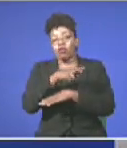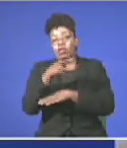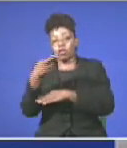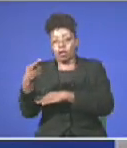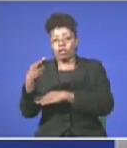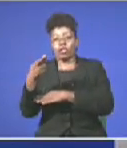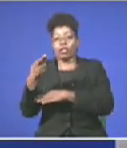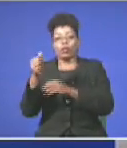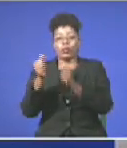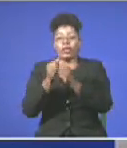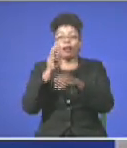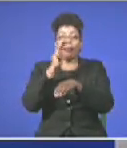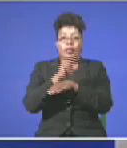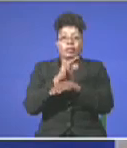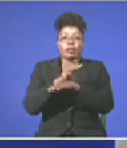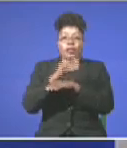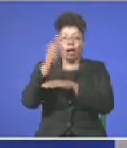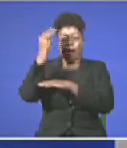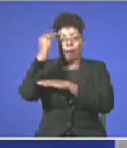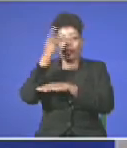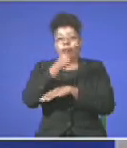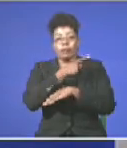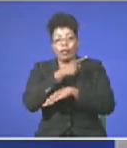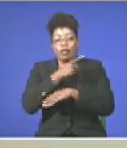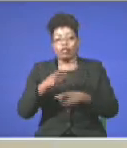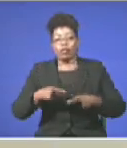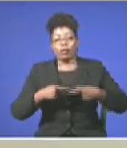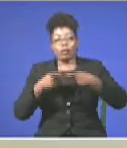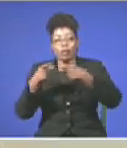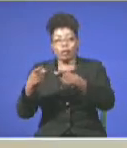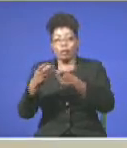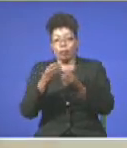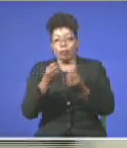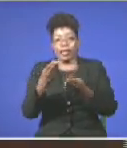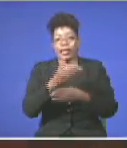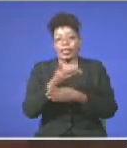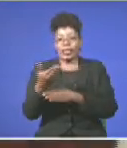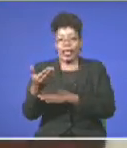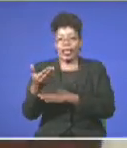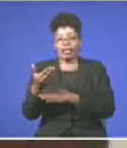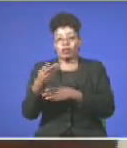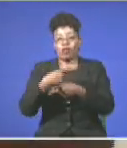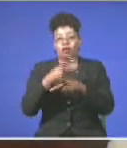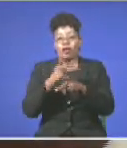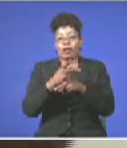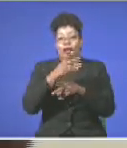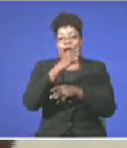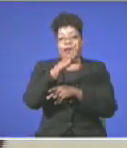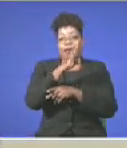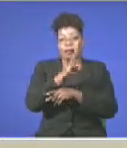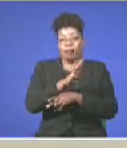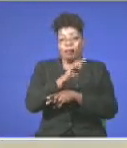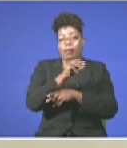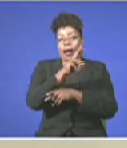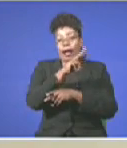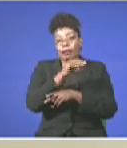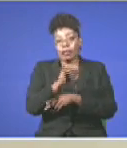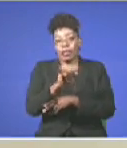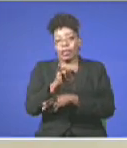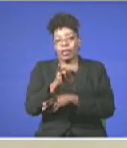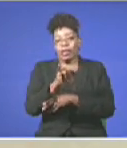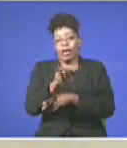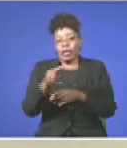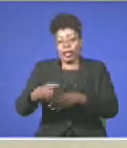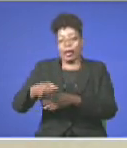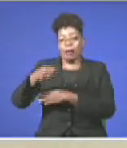Michael Pintard. The former sports minister presented Shawnee with a number of goods, including produce from Bamsey, conch salad, and even a straw